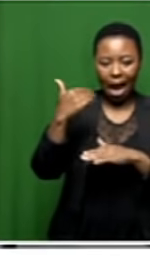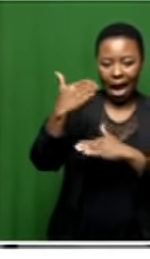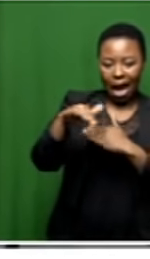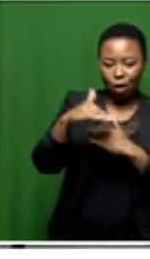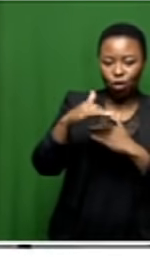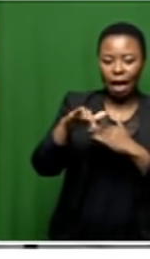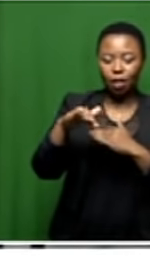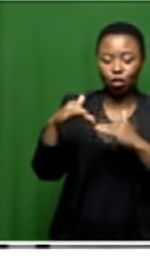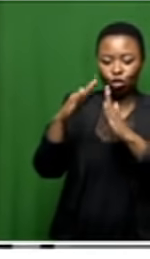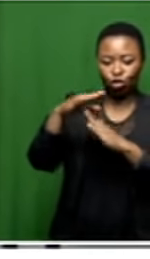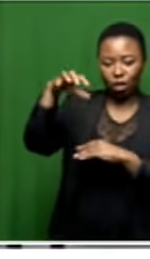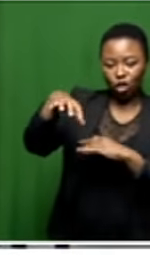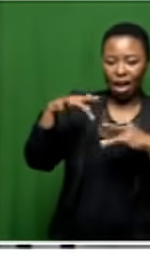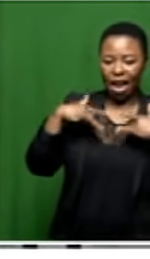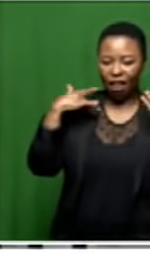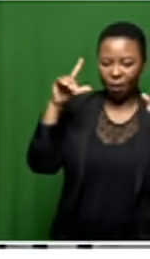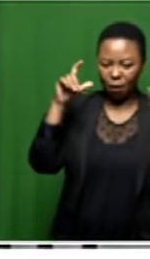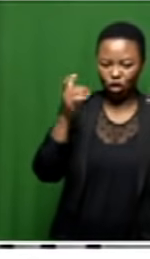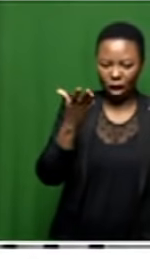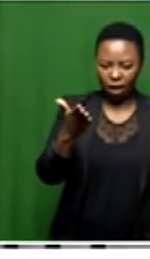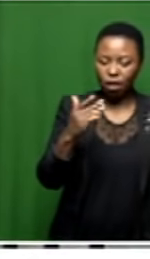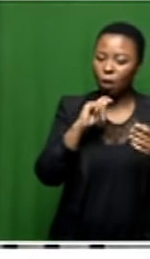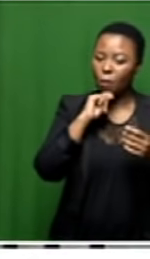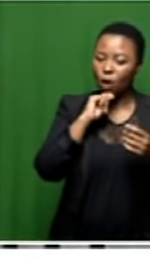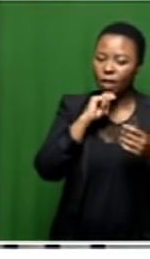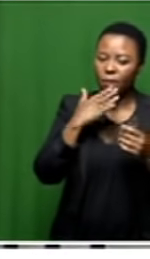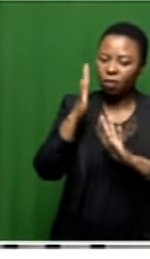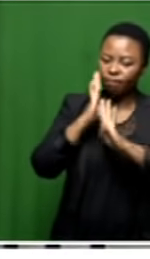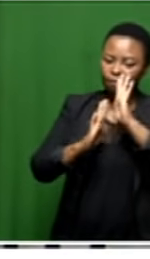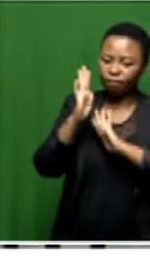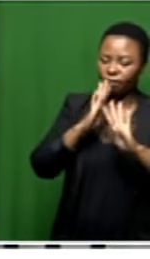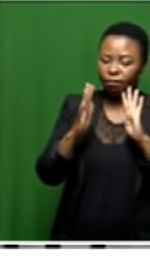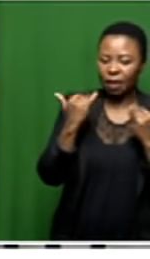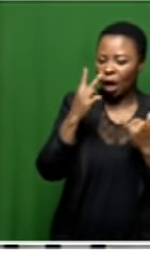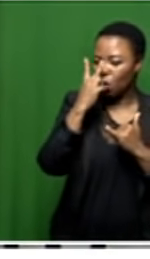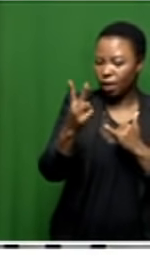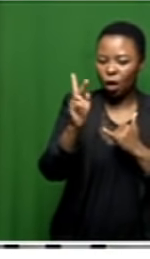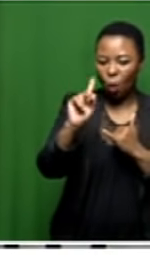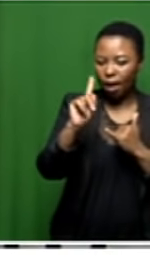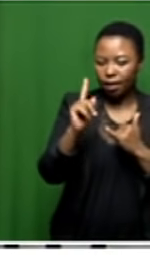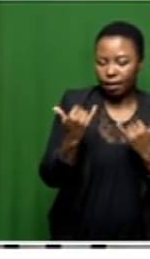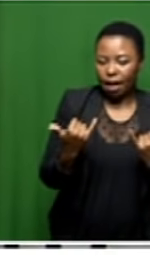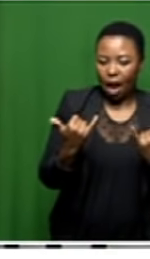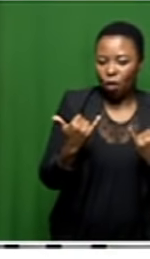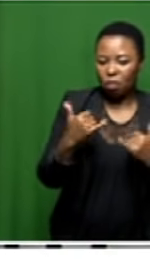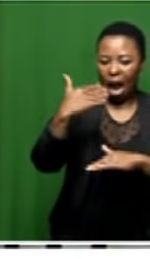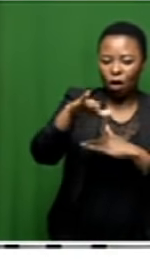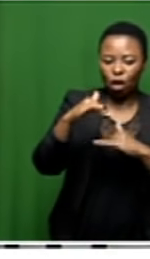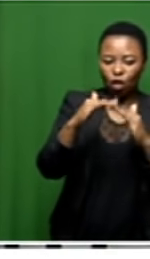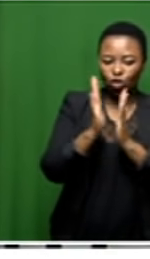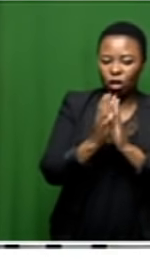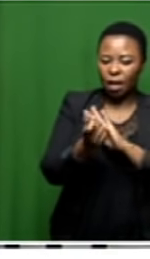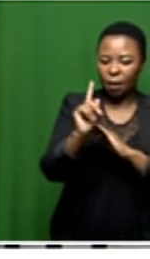cathedral. Those are the live pictures. Lula Mamakia, very good morning to you. Take us through what you are seeing at the moment. What is going on outside the